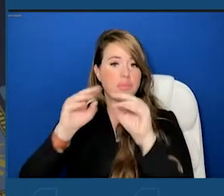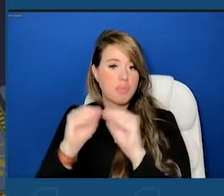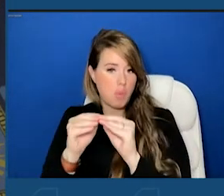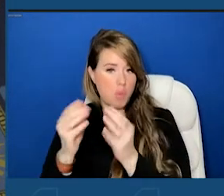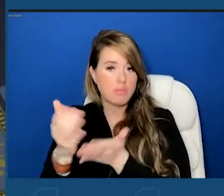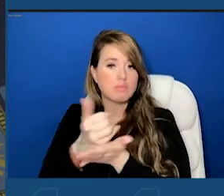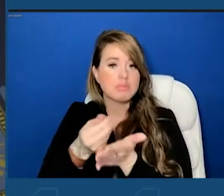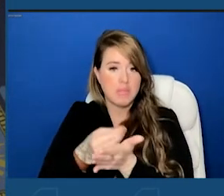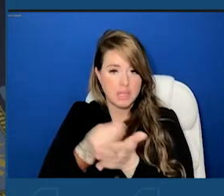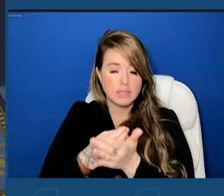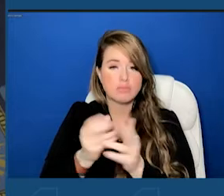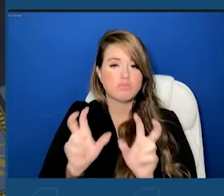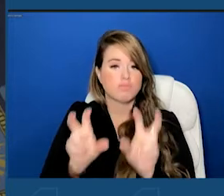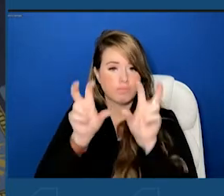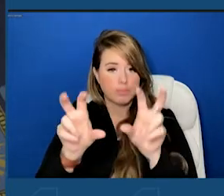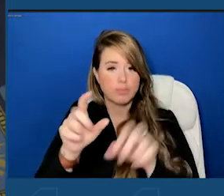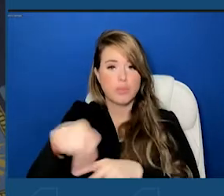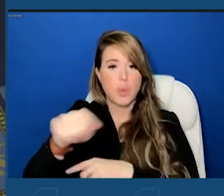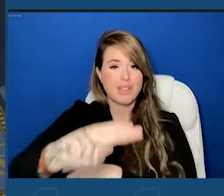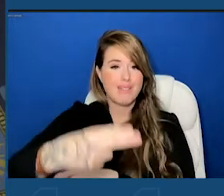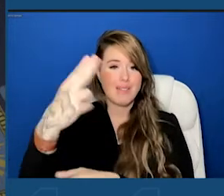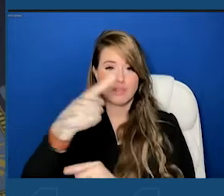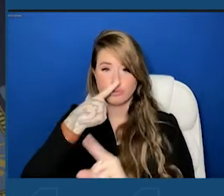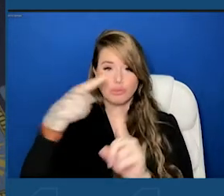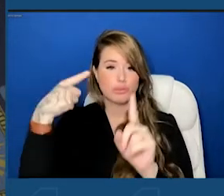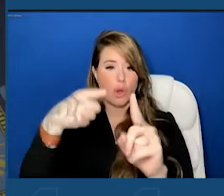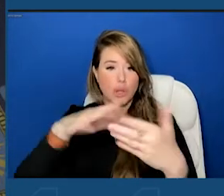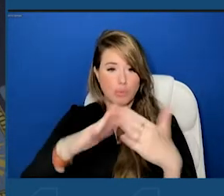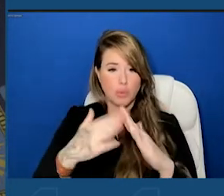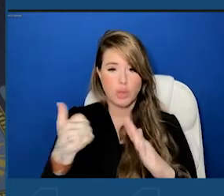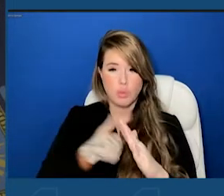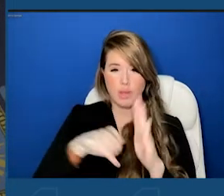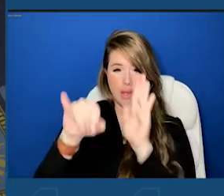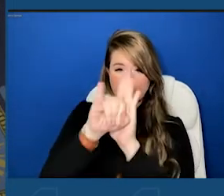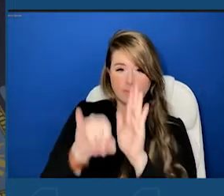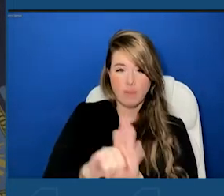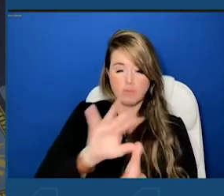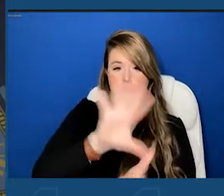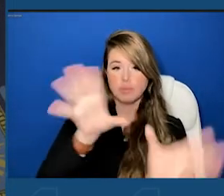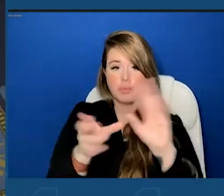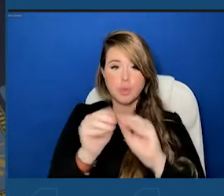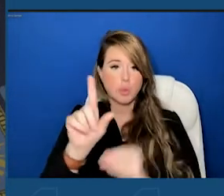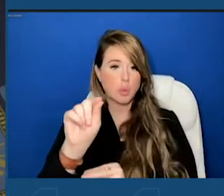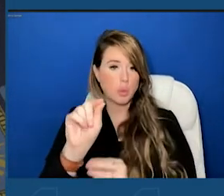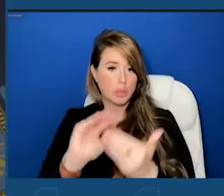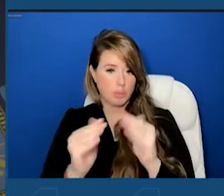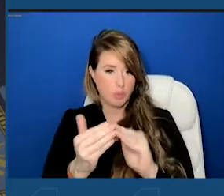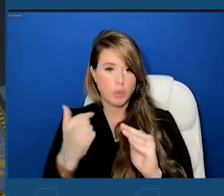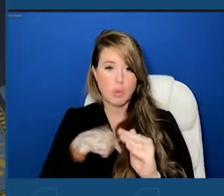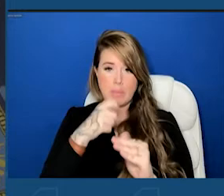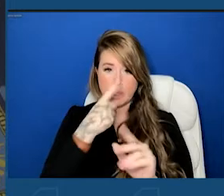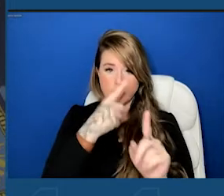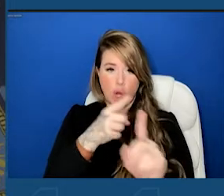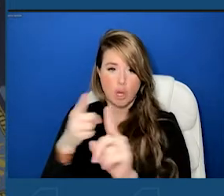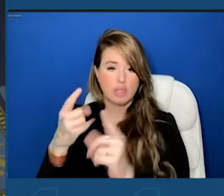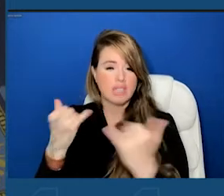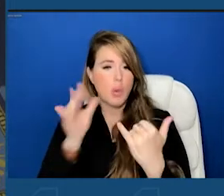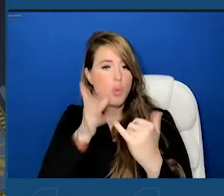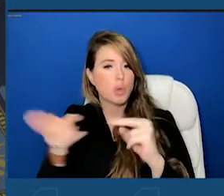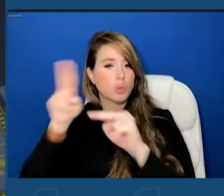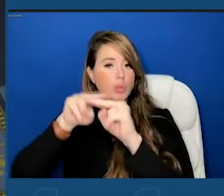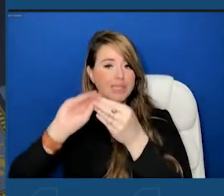high target communities, the ones we've identified. There's 20 communities across the state. We're going to increase that number. Right now it's funded at $18